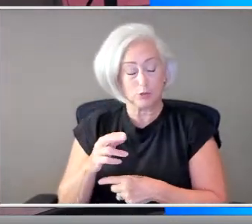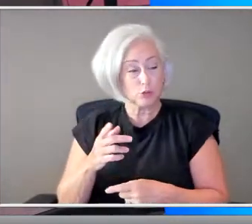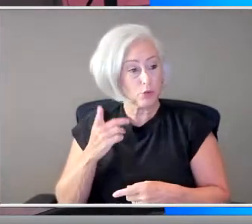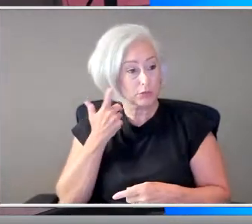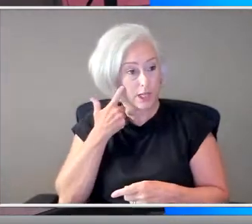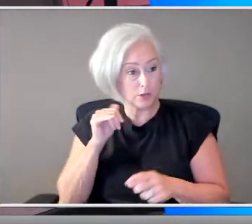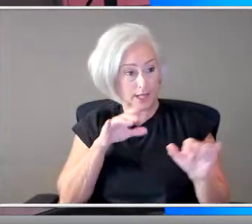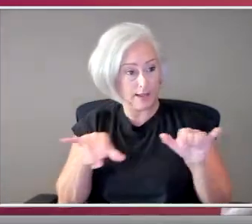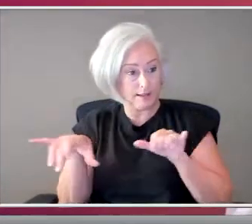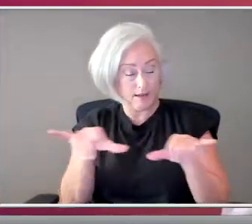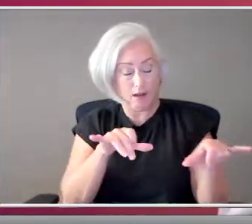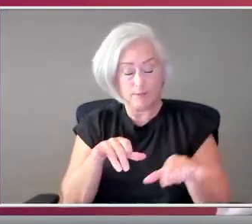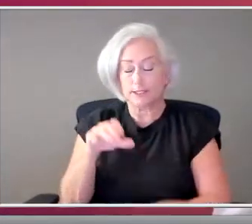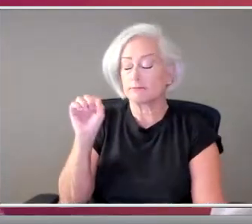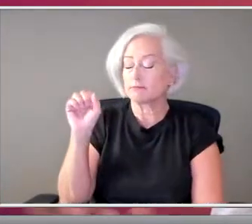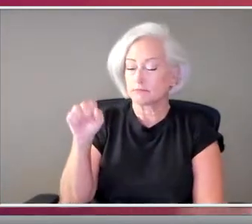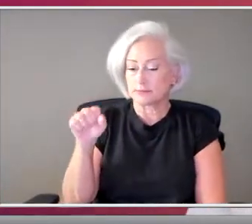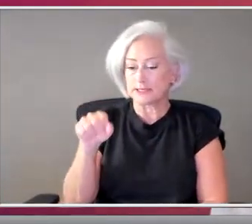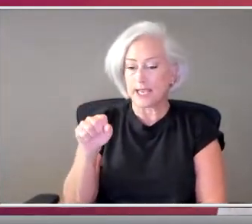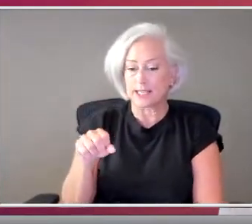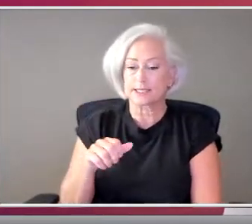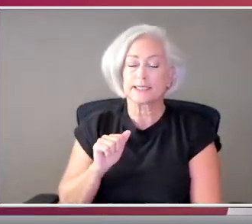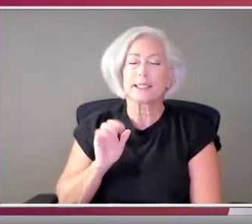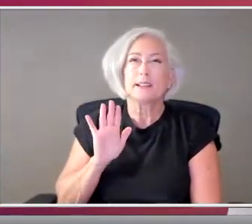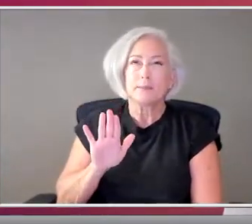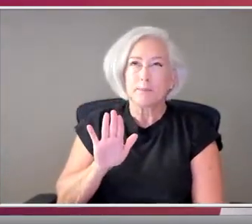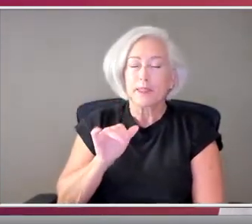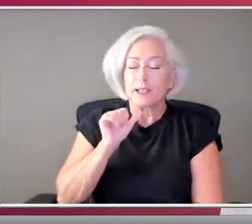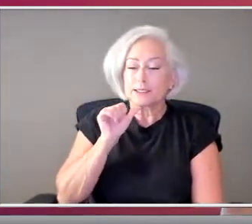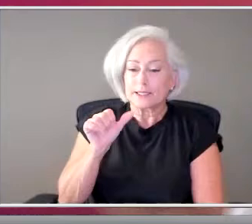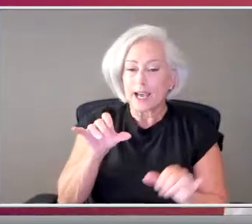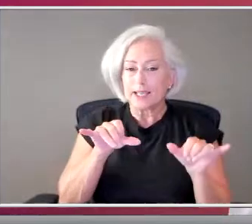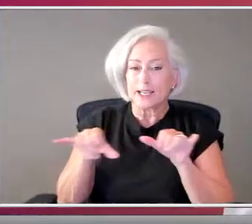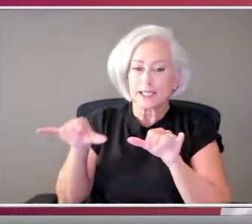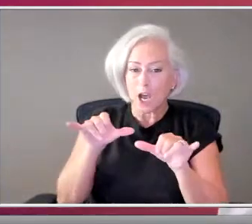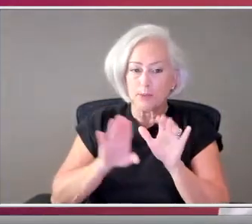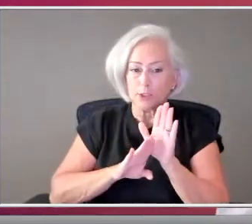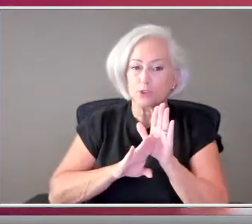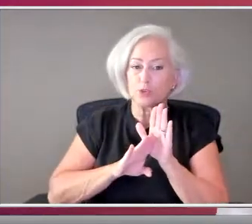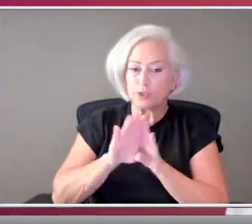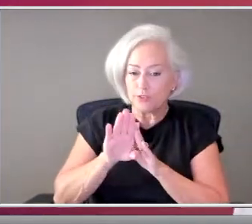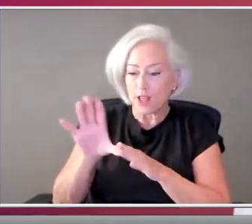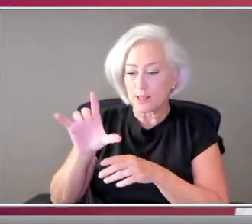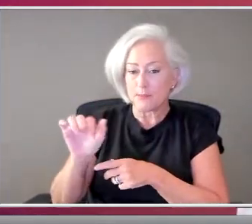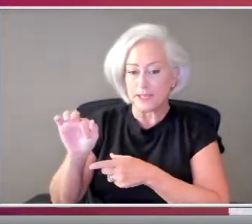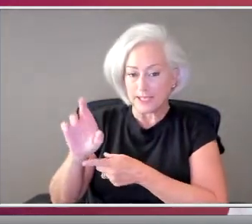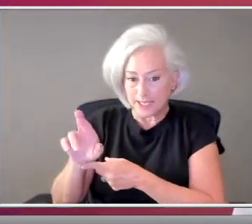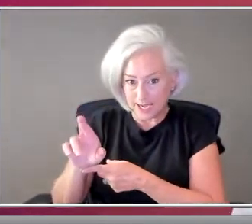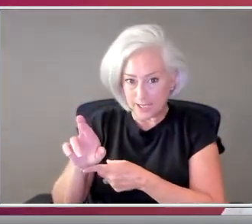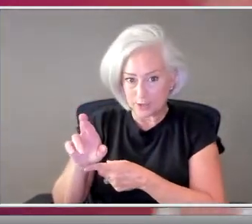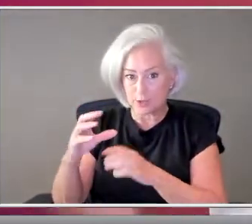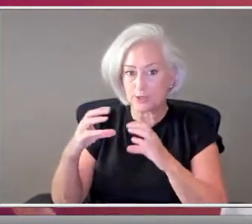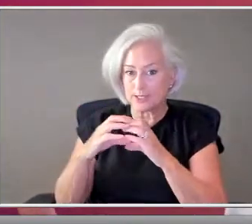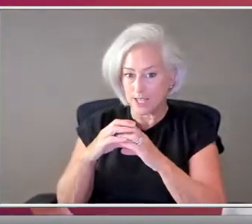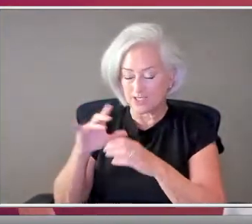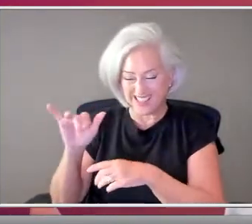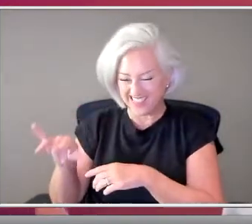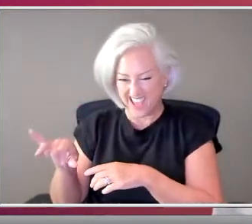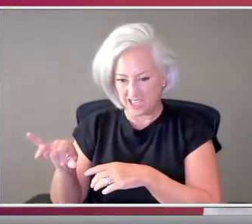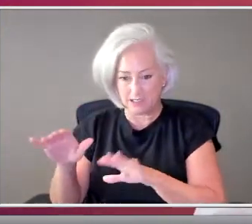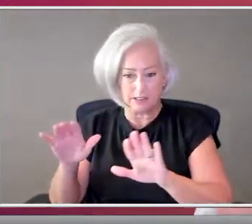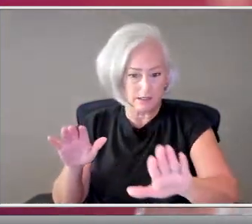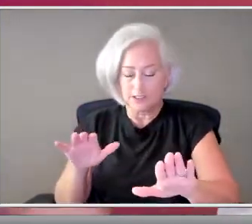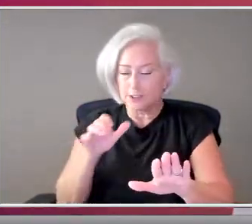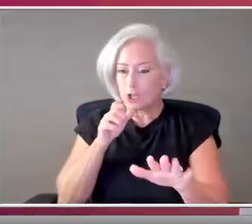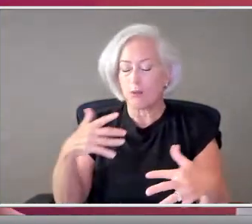is not common that these patients develop cancer or precancerous cells. So that is not common. So I don't want to make patients